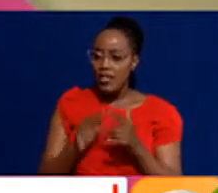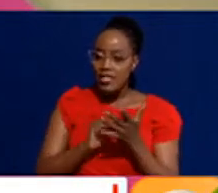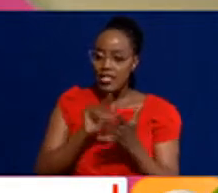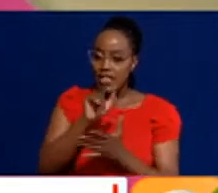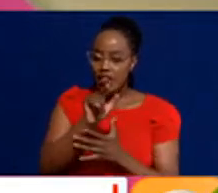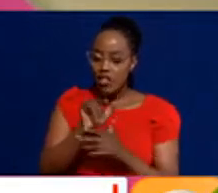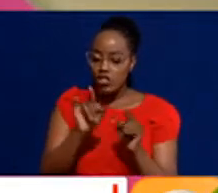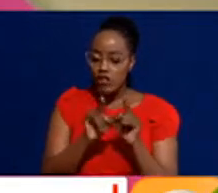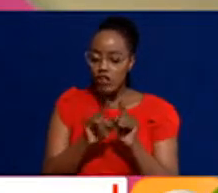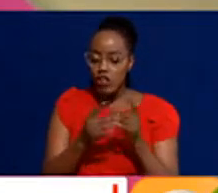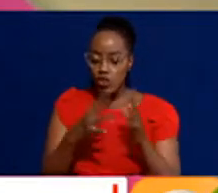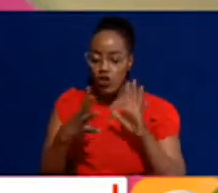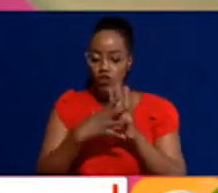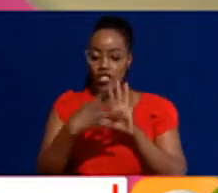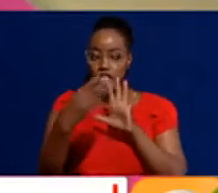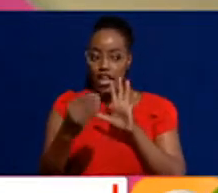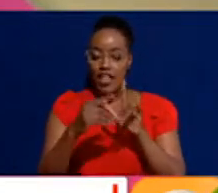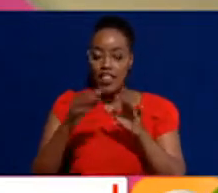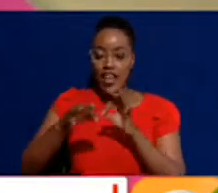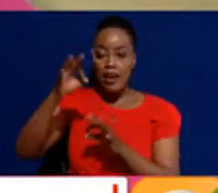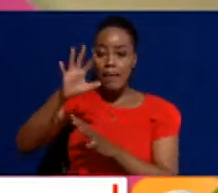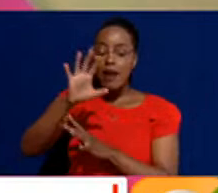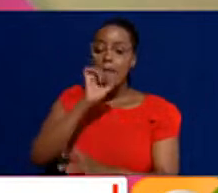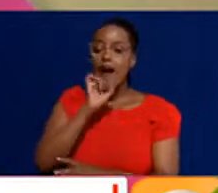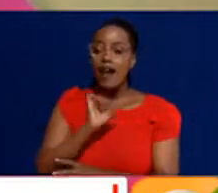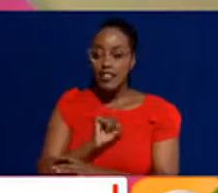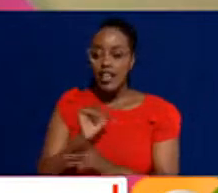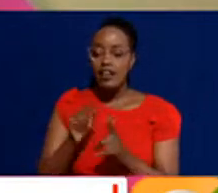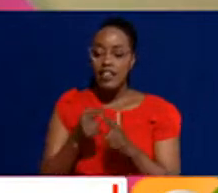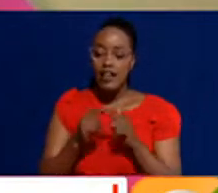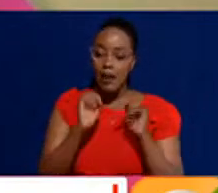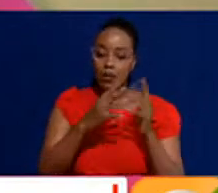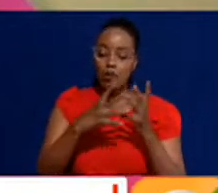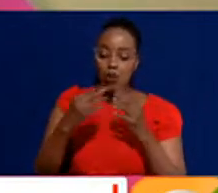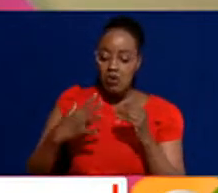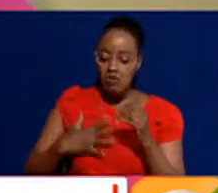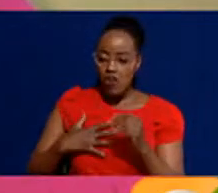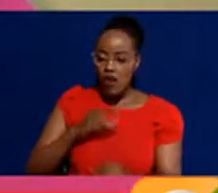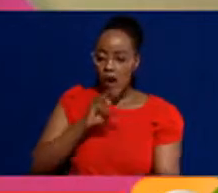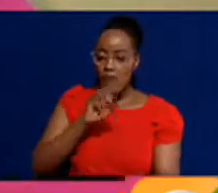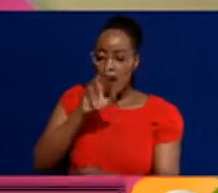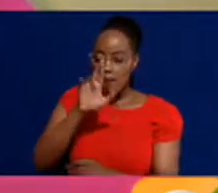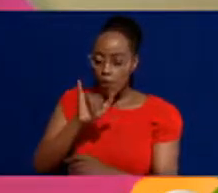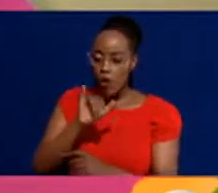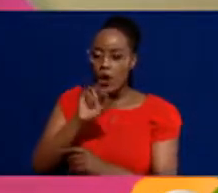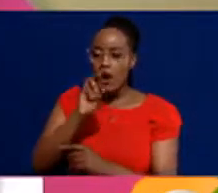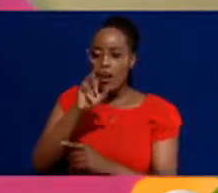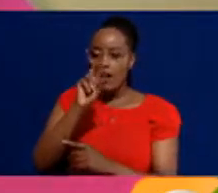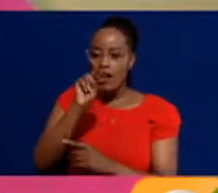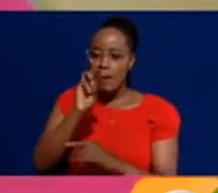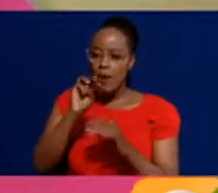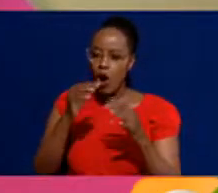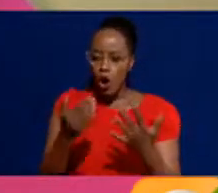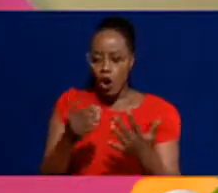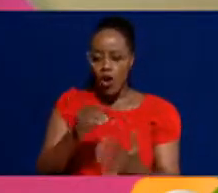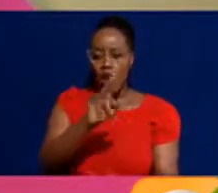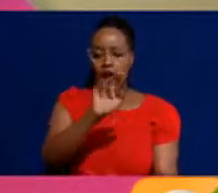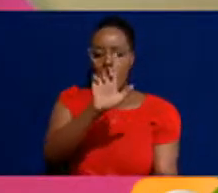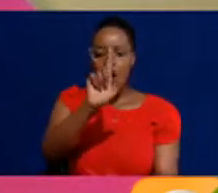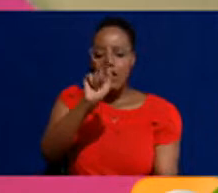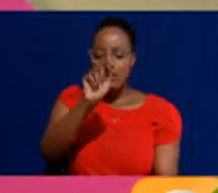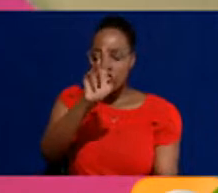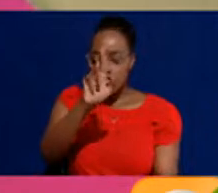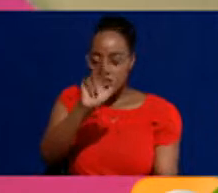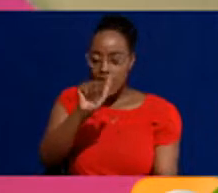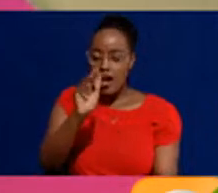for imaging tests. So depending on your age, you'll either go for a mammogram or an ultrasound. Sometimes you find that one does not